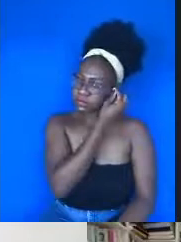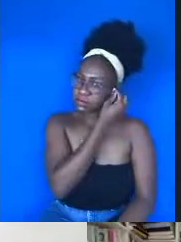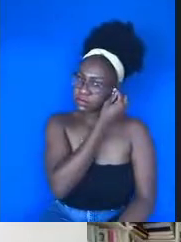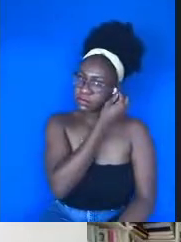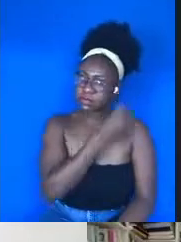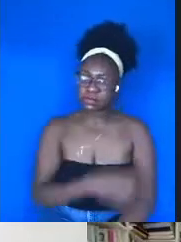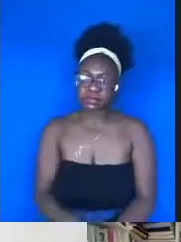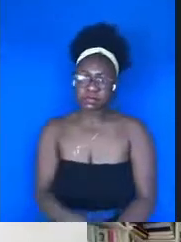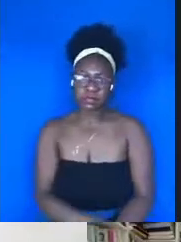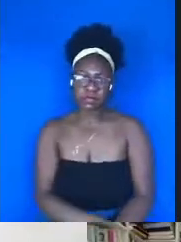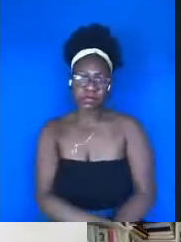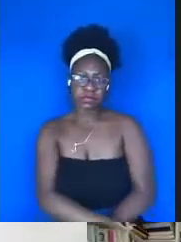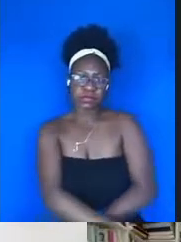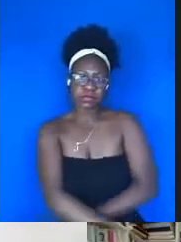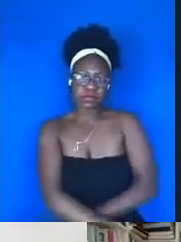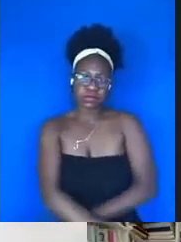and answer